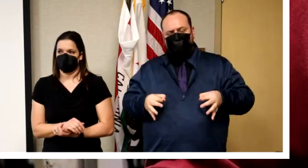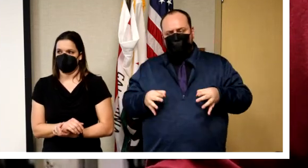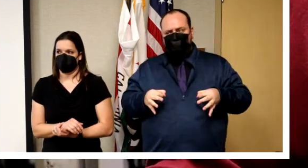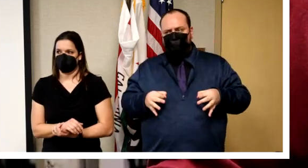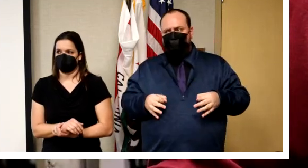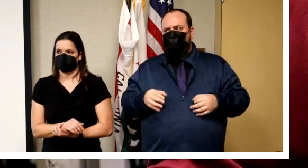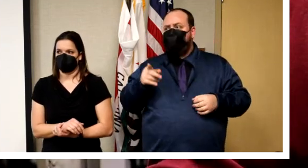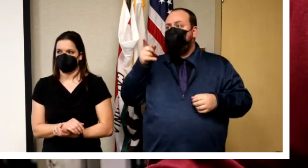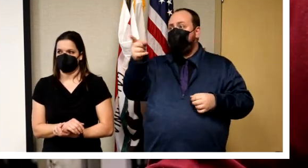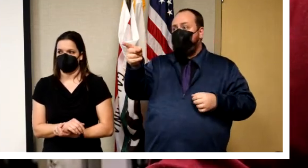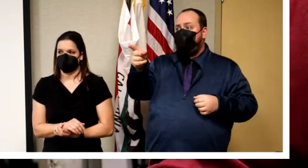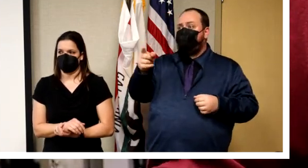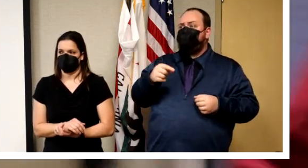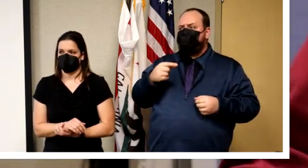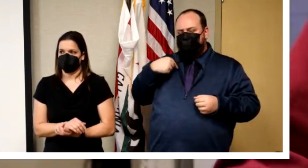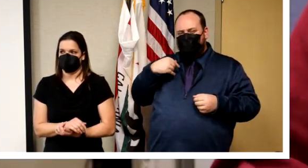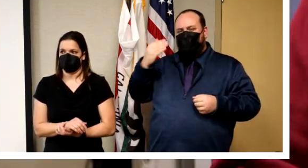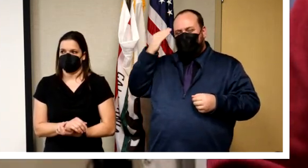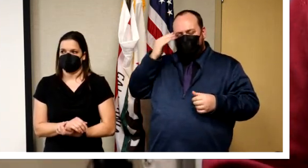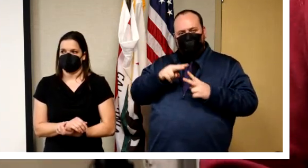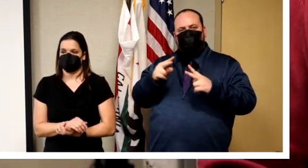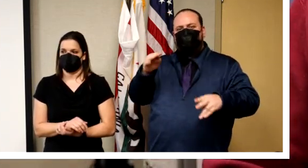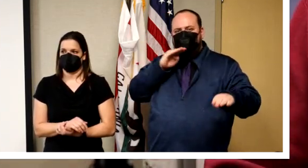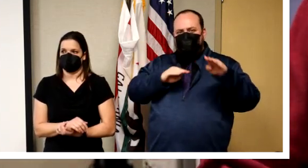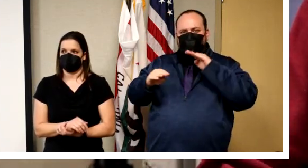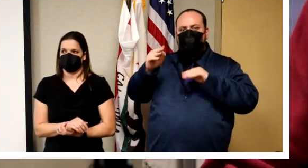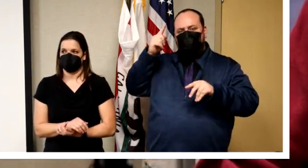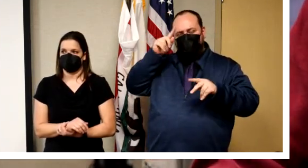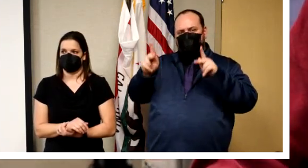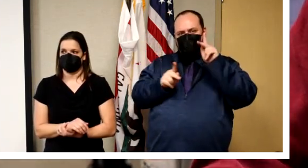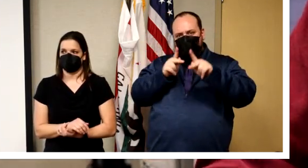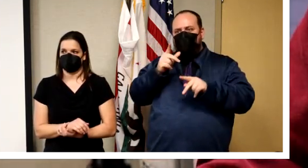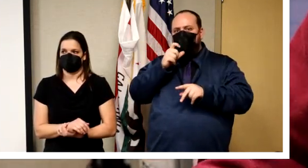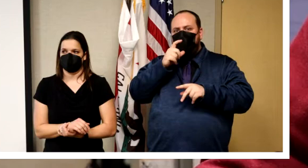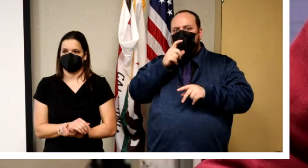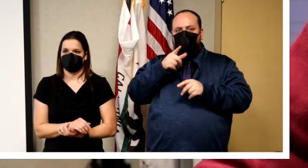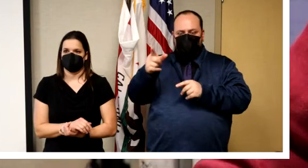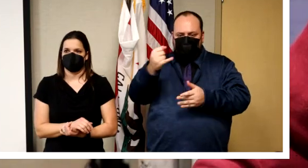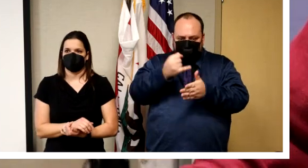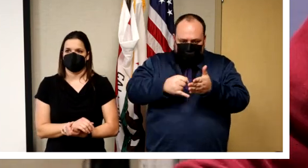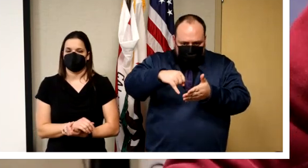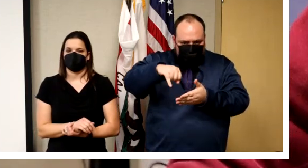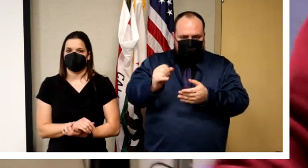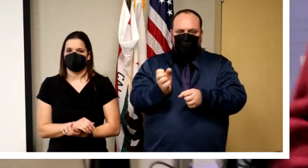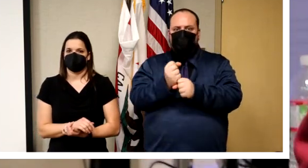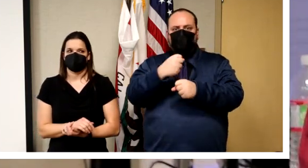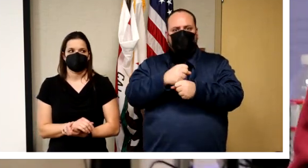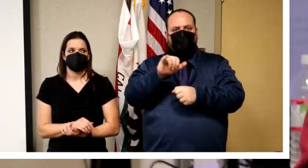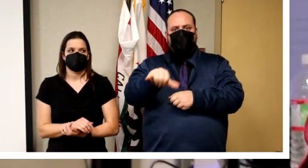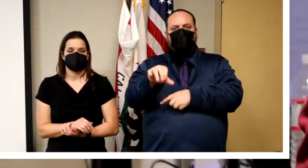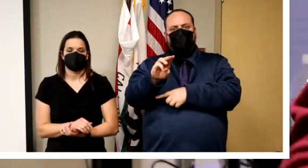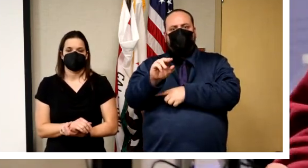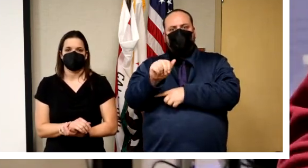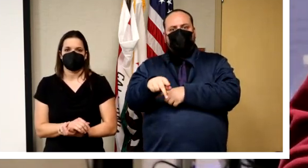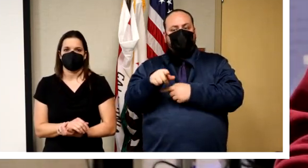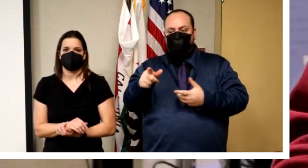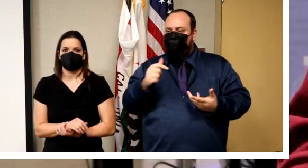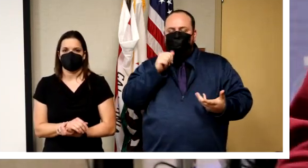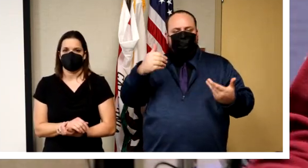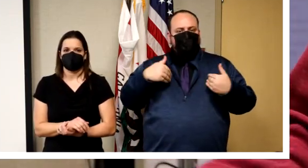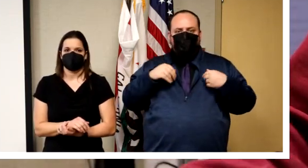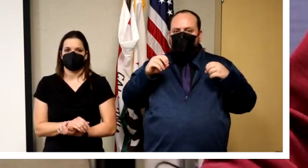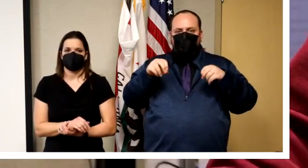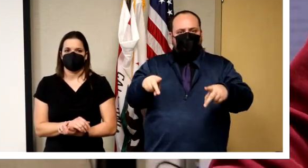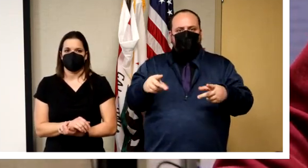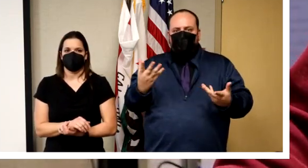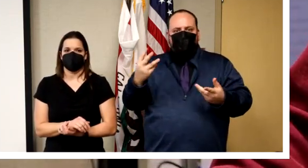Because I know it's been a frustration for authors of maps not to be able to have the opportunity to